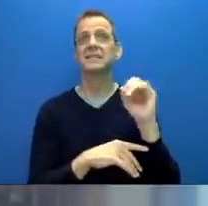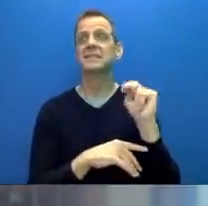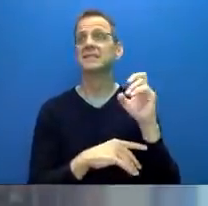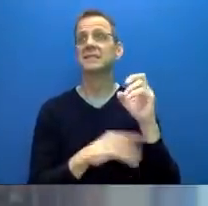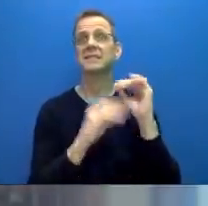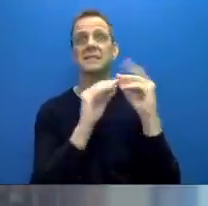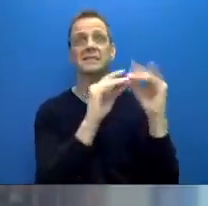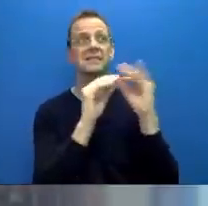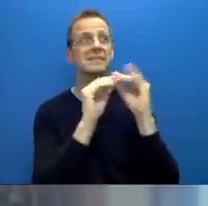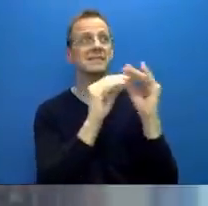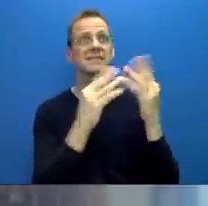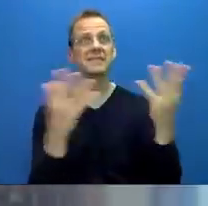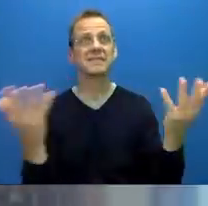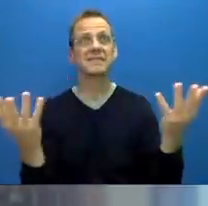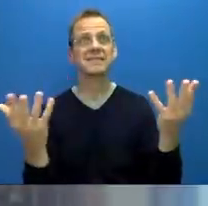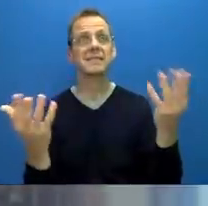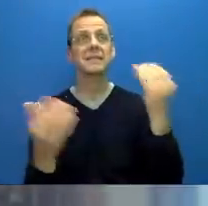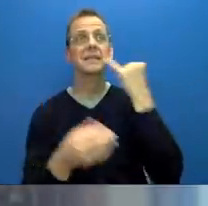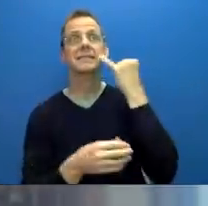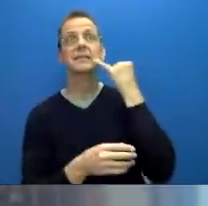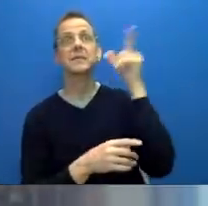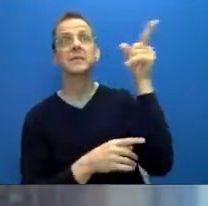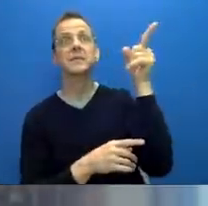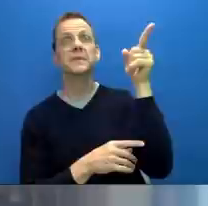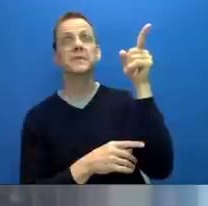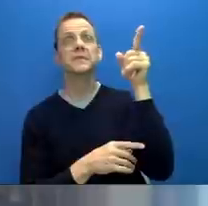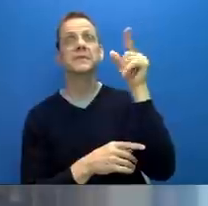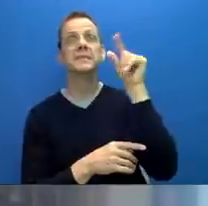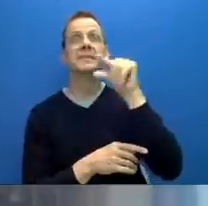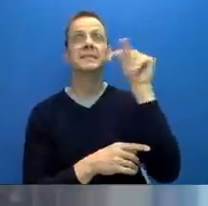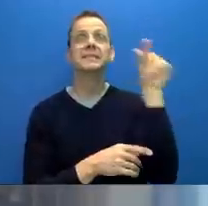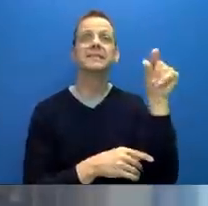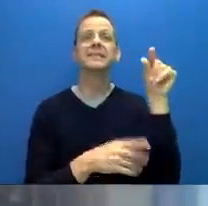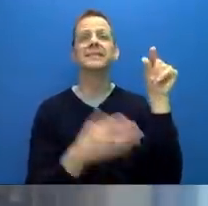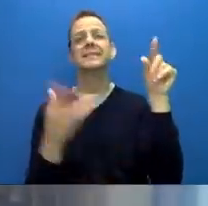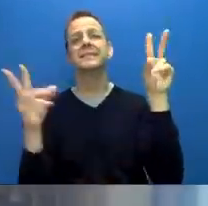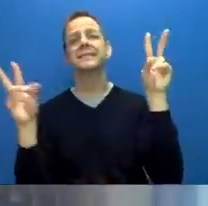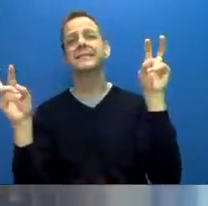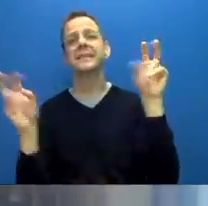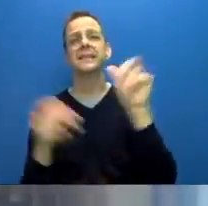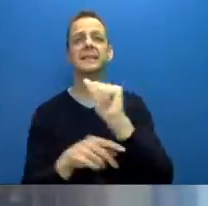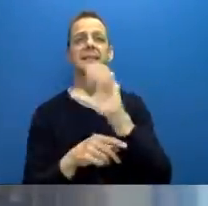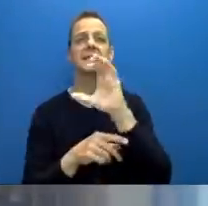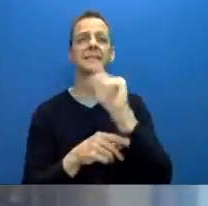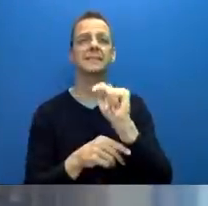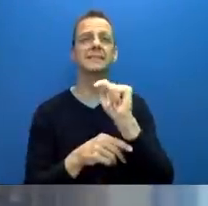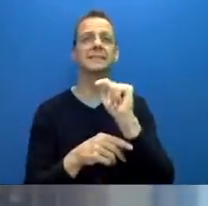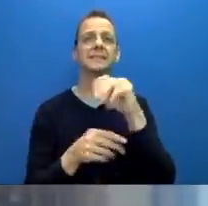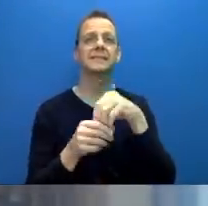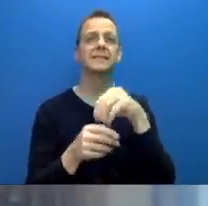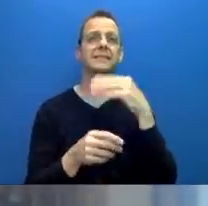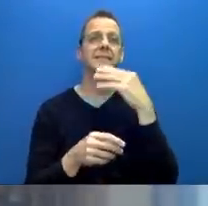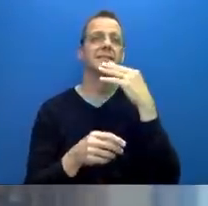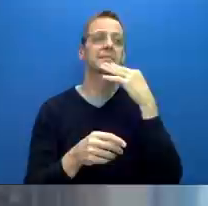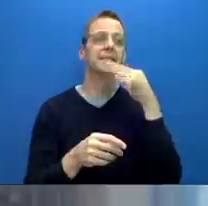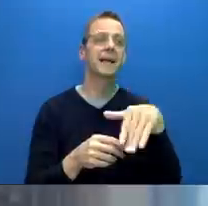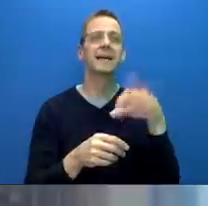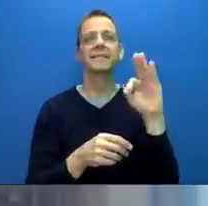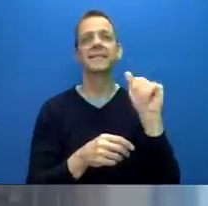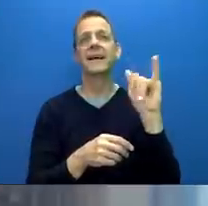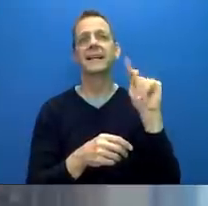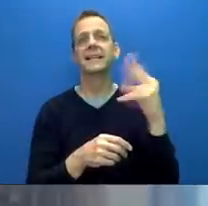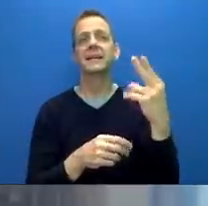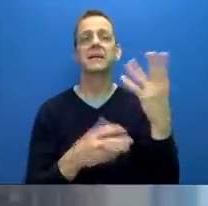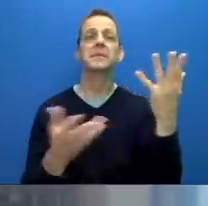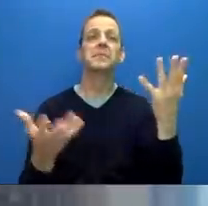high bar in terms of the law to try and compel the government to take action where it's chosen not to